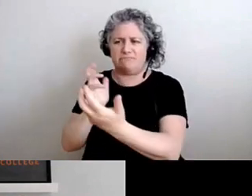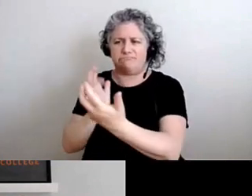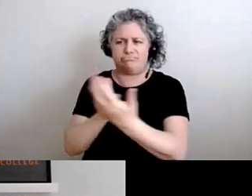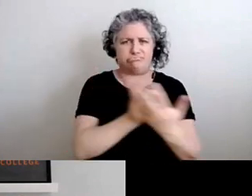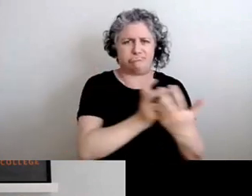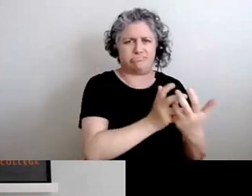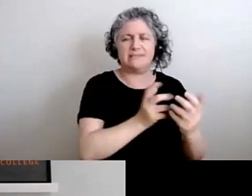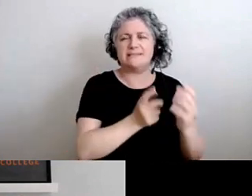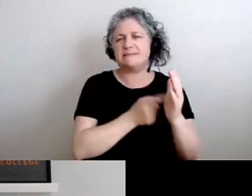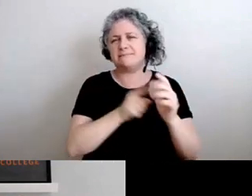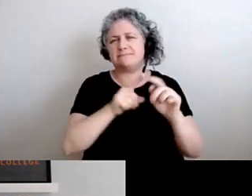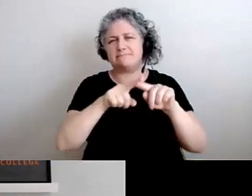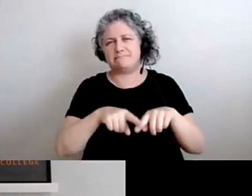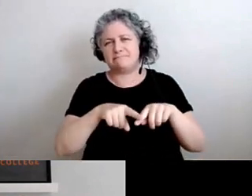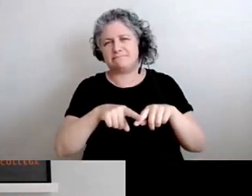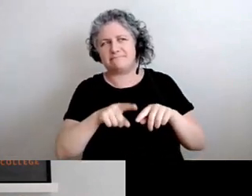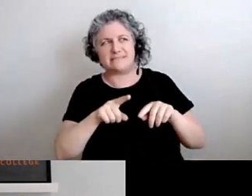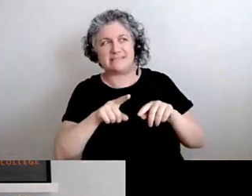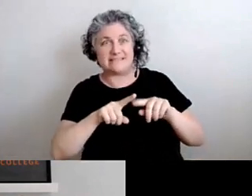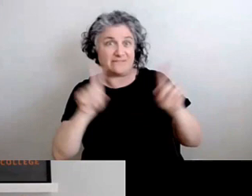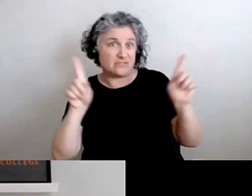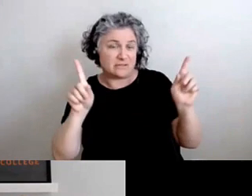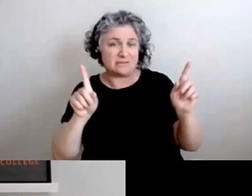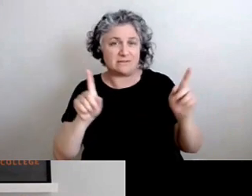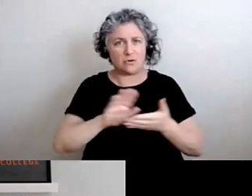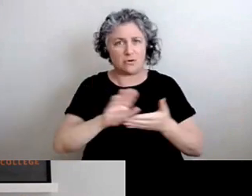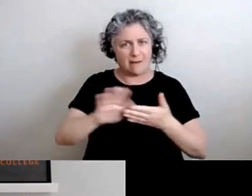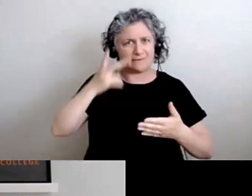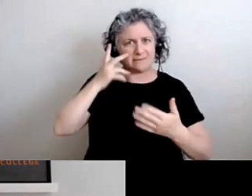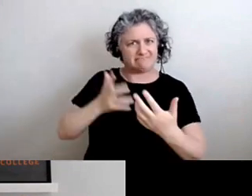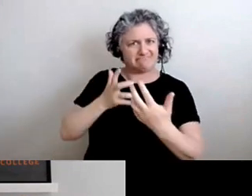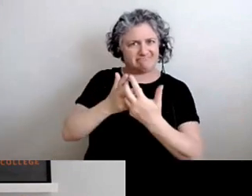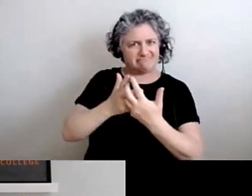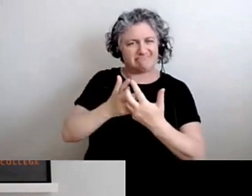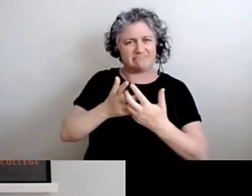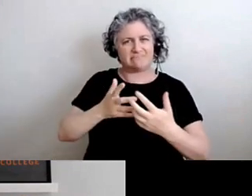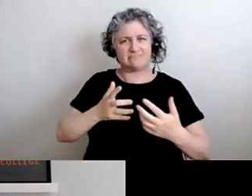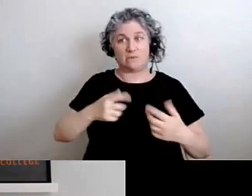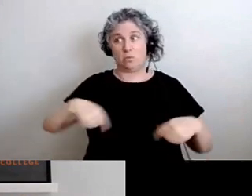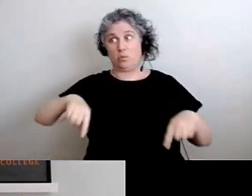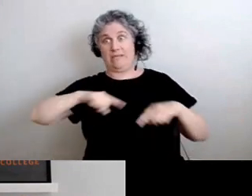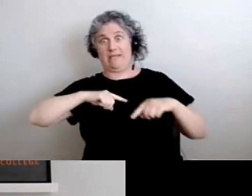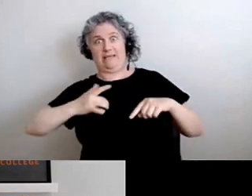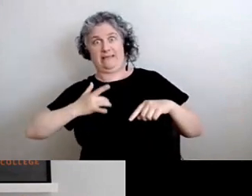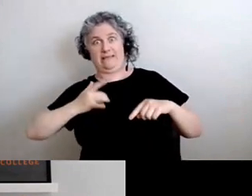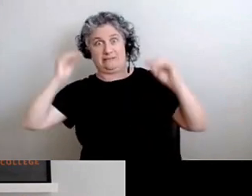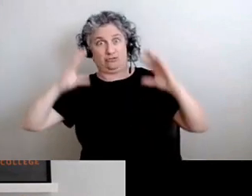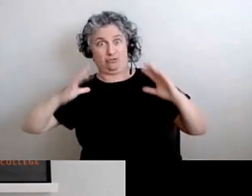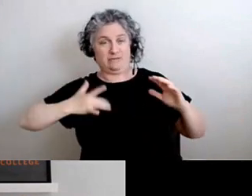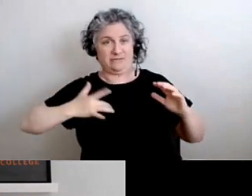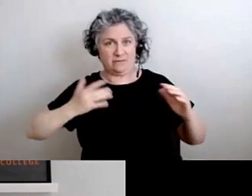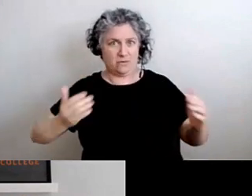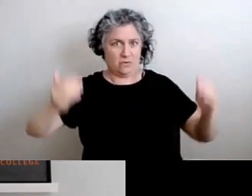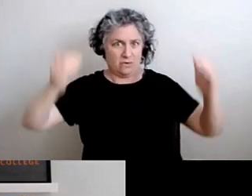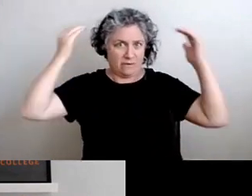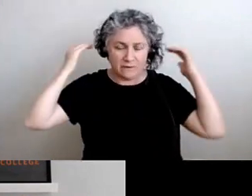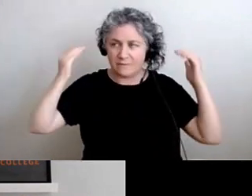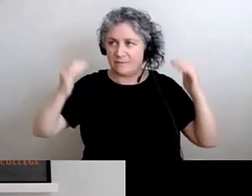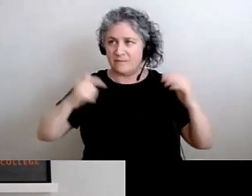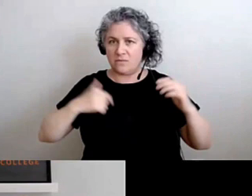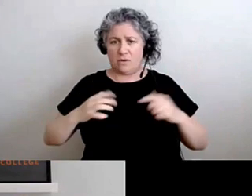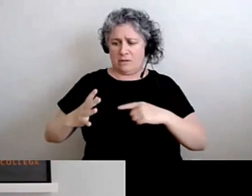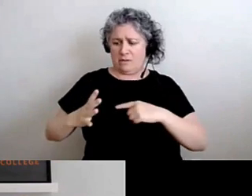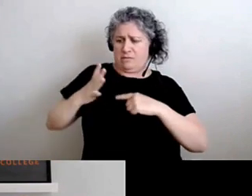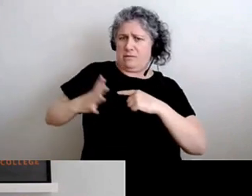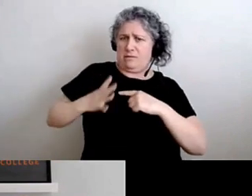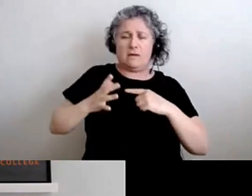sometimes different or nice to see, because we feel it's overwhelming, or we feel it has to be more official, and sometimes it doesn't have to be.